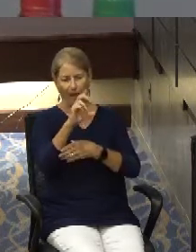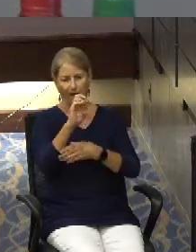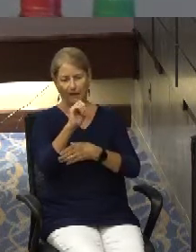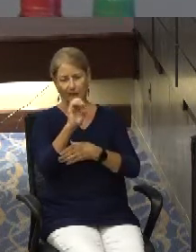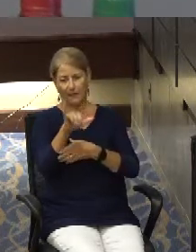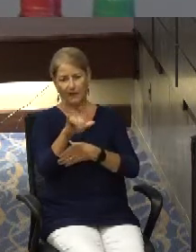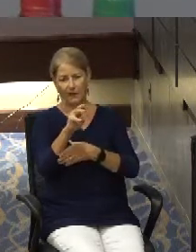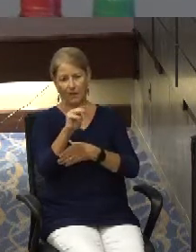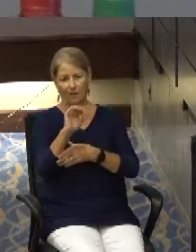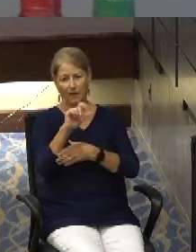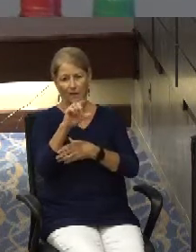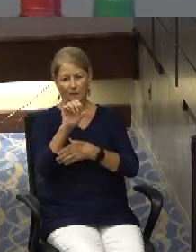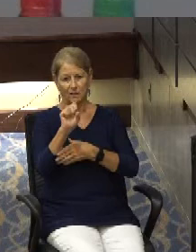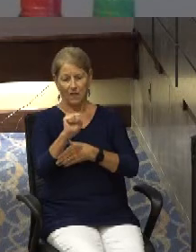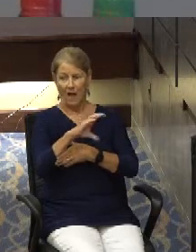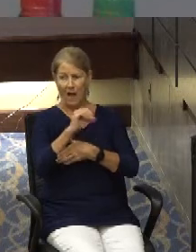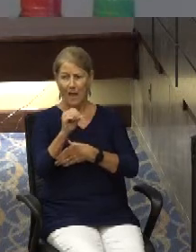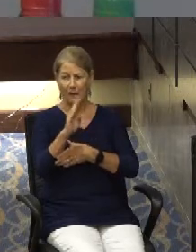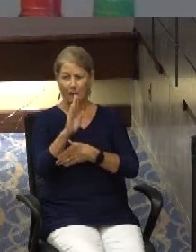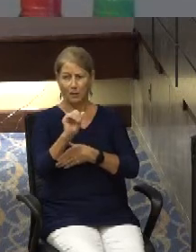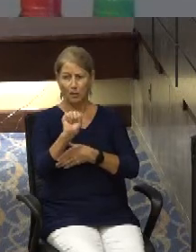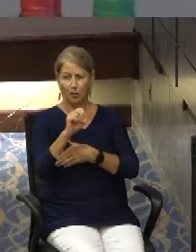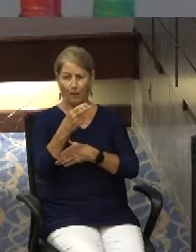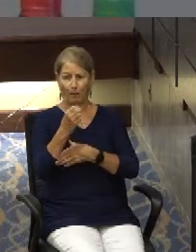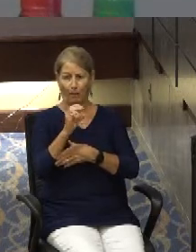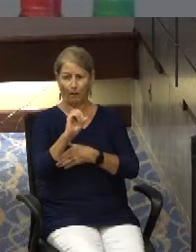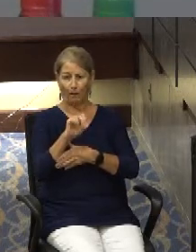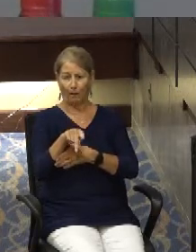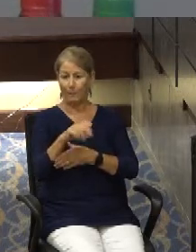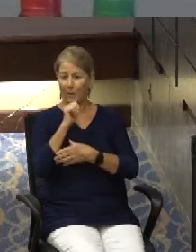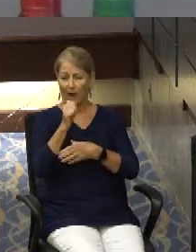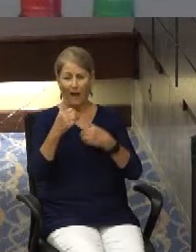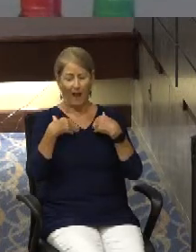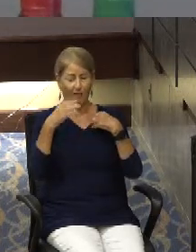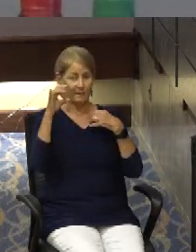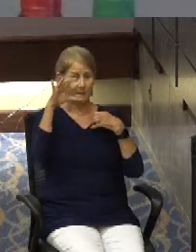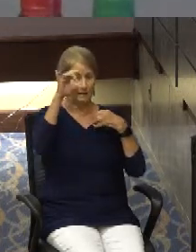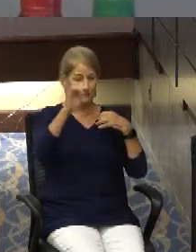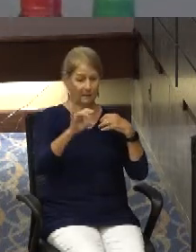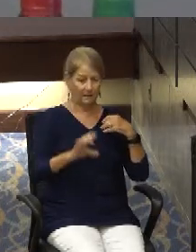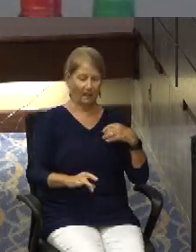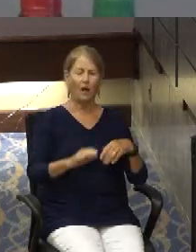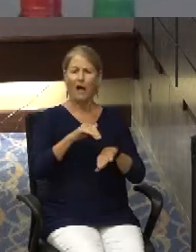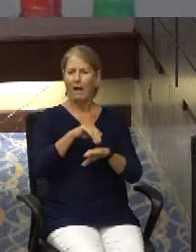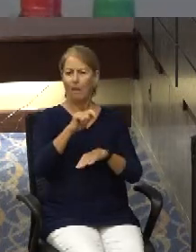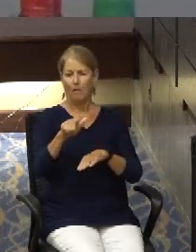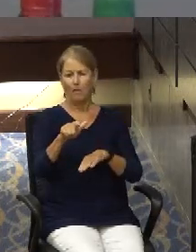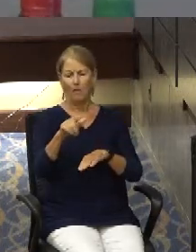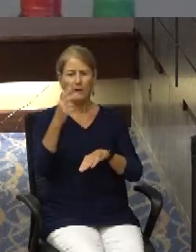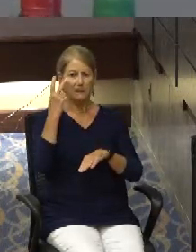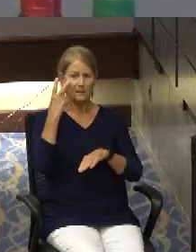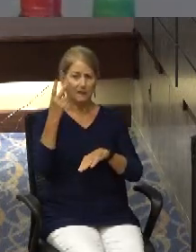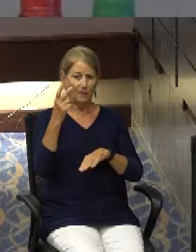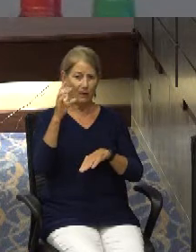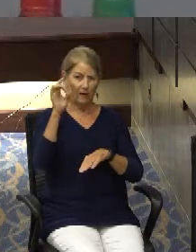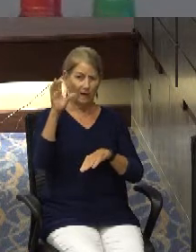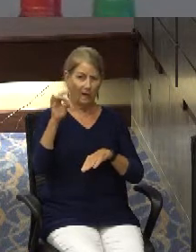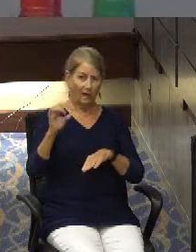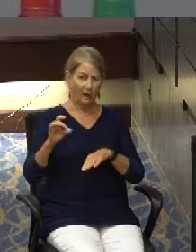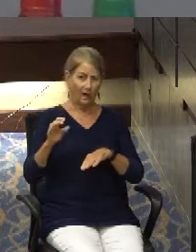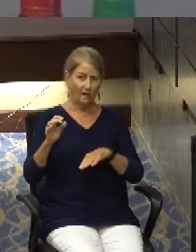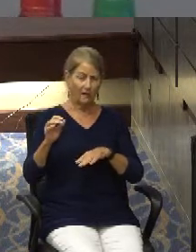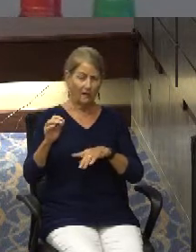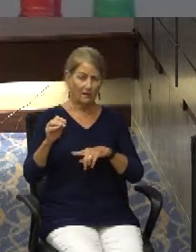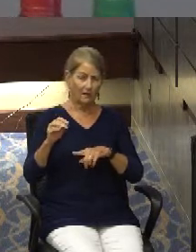in my District 5, which doesn't have a signal at all, and it really needs one. And I just like that we're moving forward with this one and taking advantage